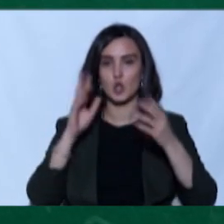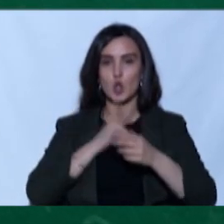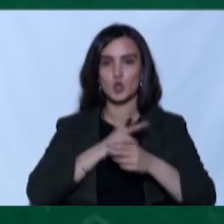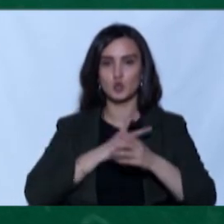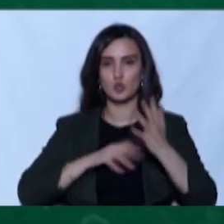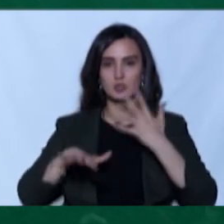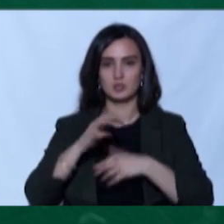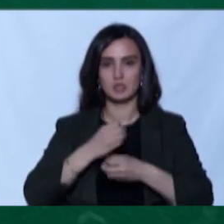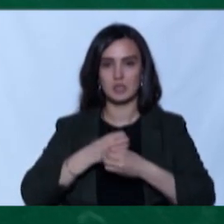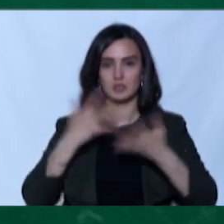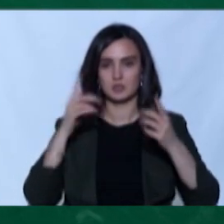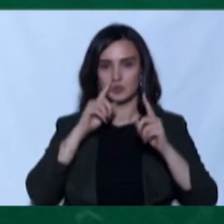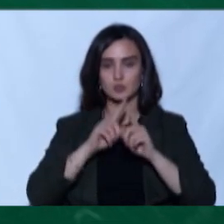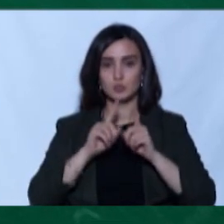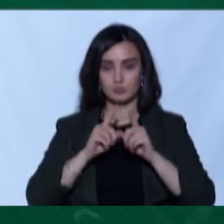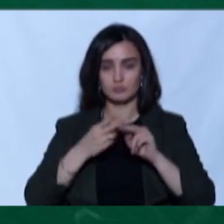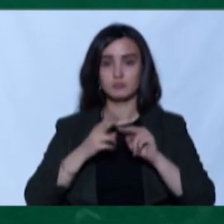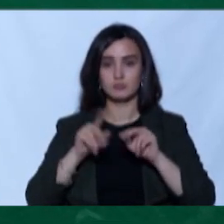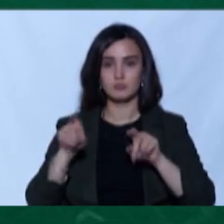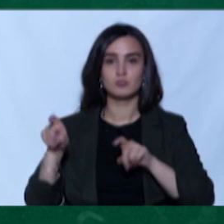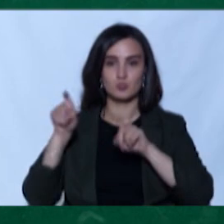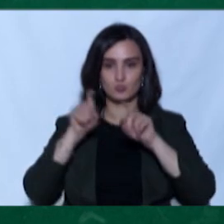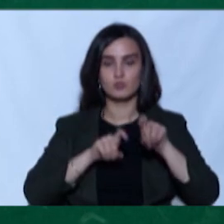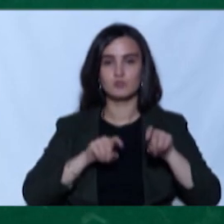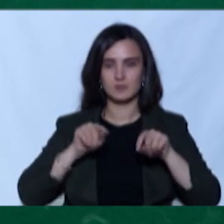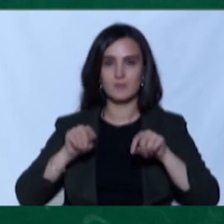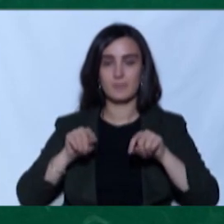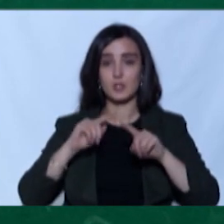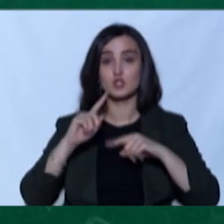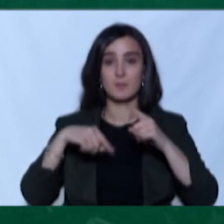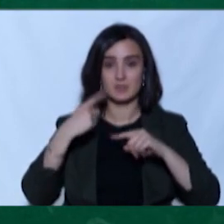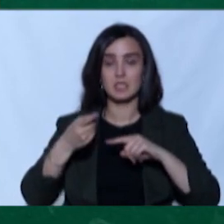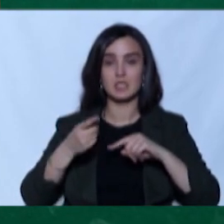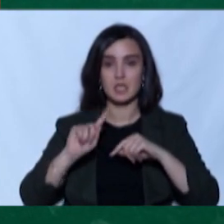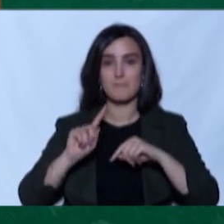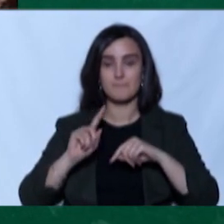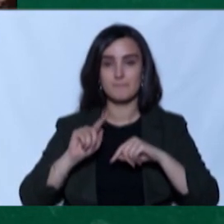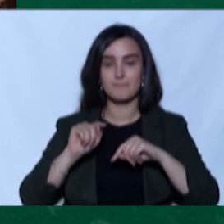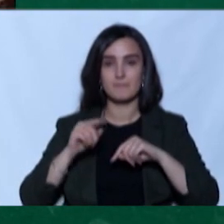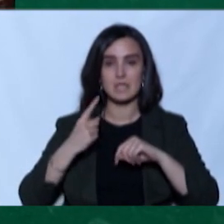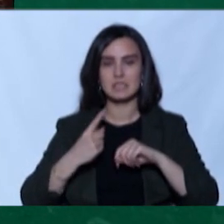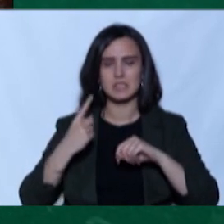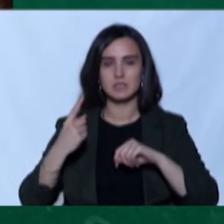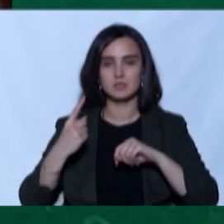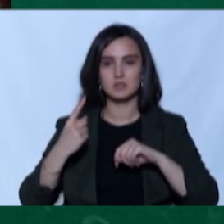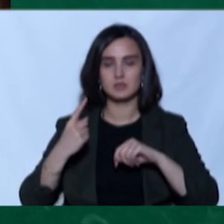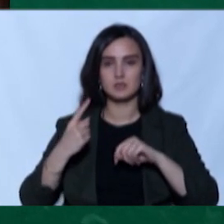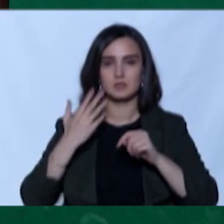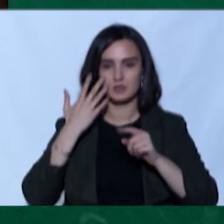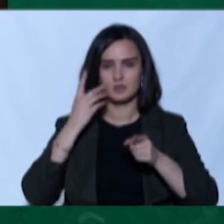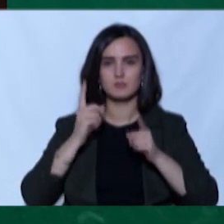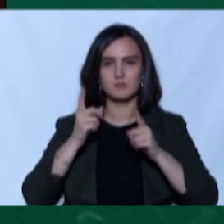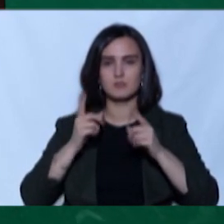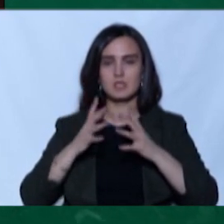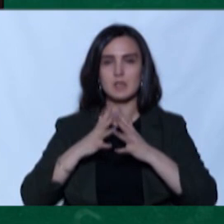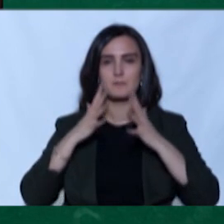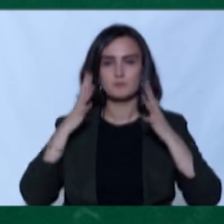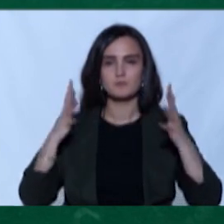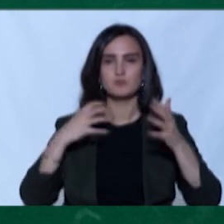us. Which moves us on to the next point, which is one of the really large